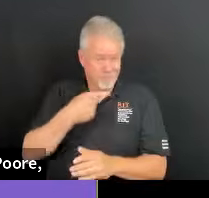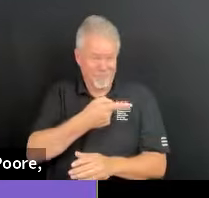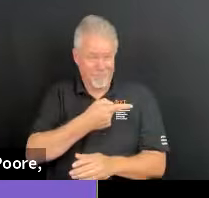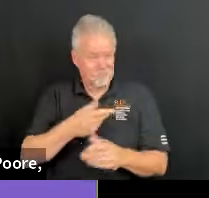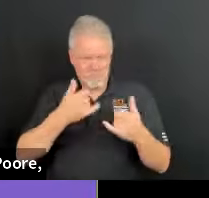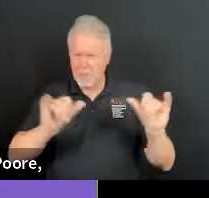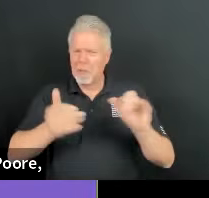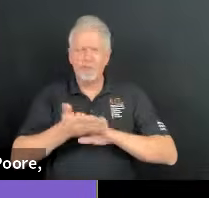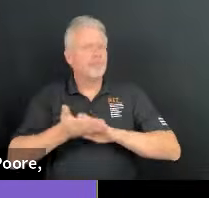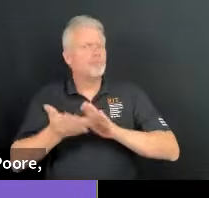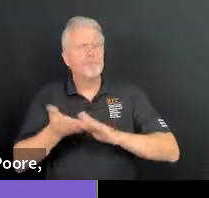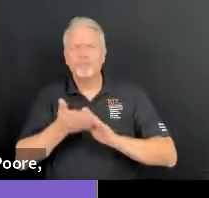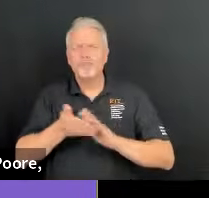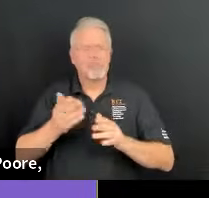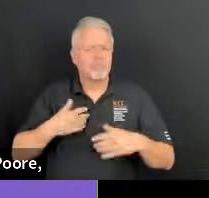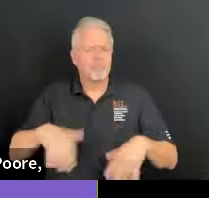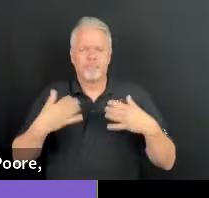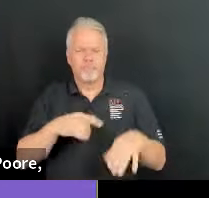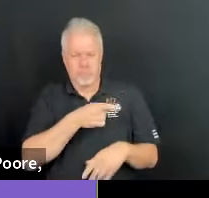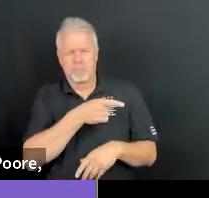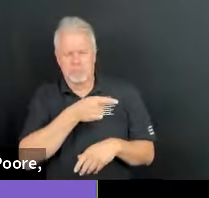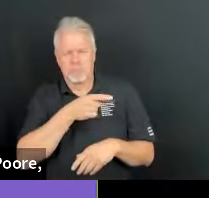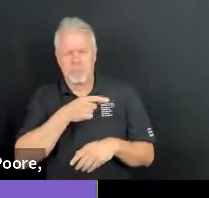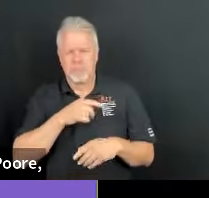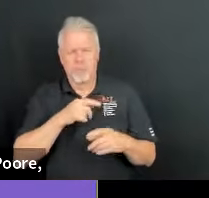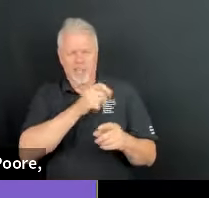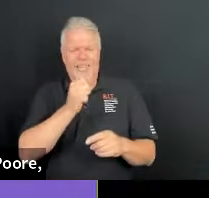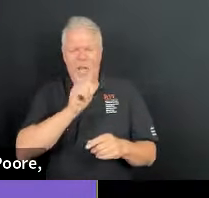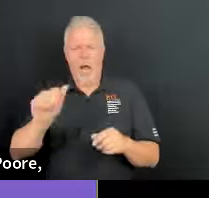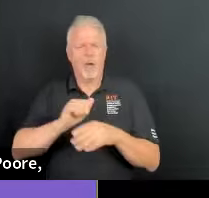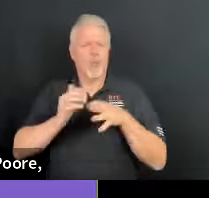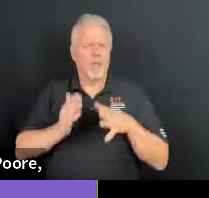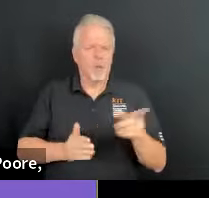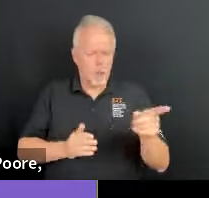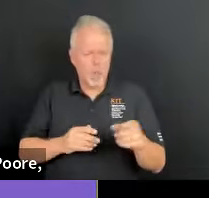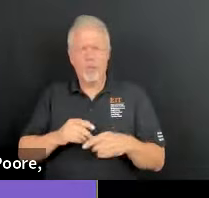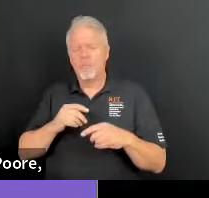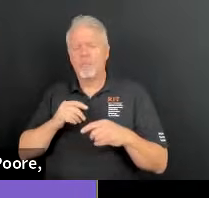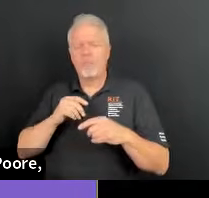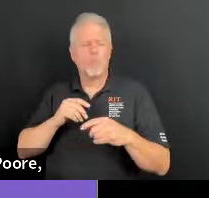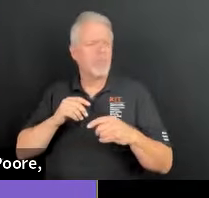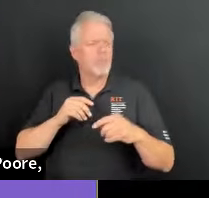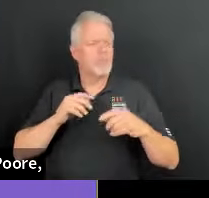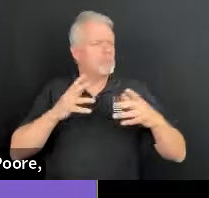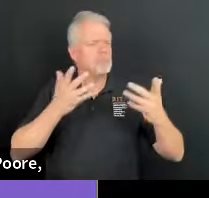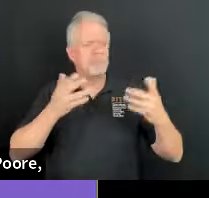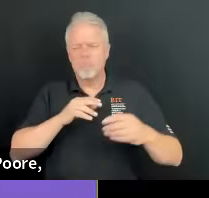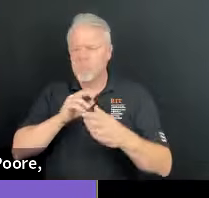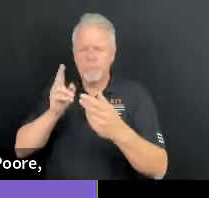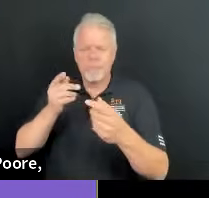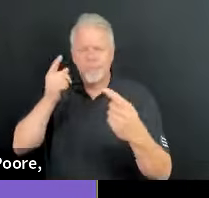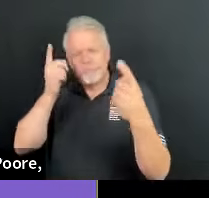from way back in the day when Minnesota first opened. She was heavily involved with running that facility. So she is a